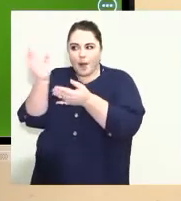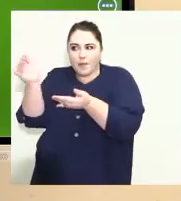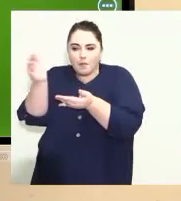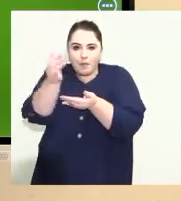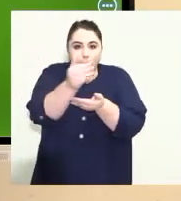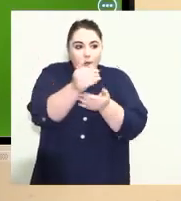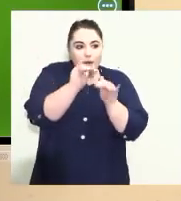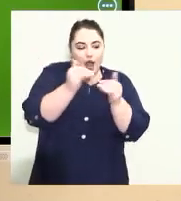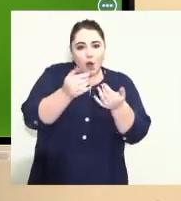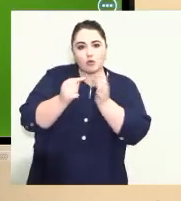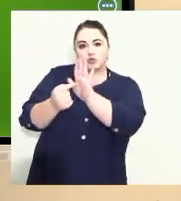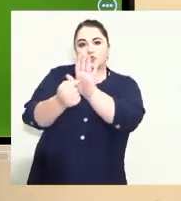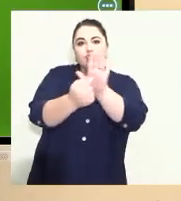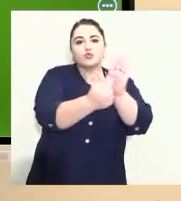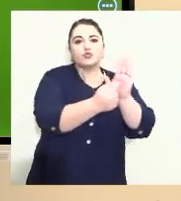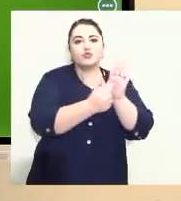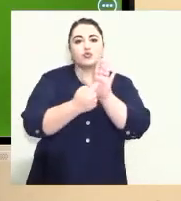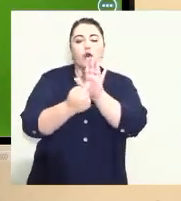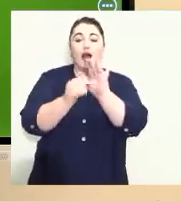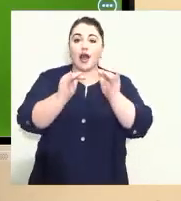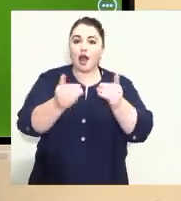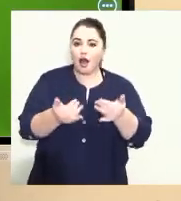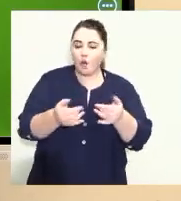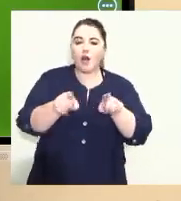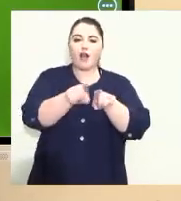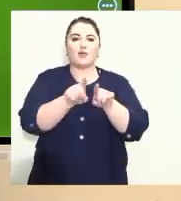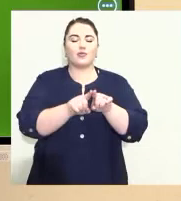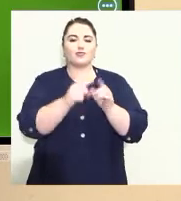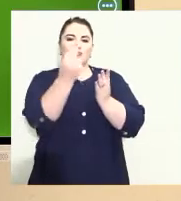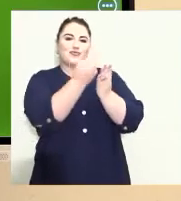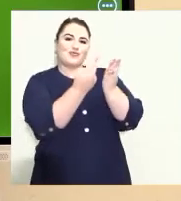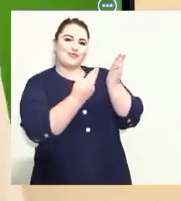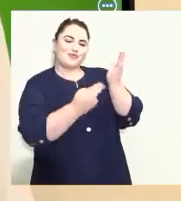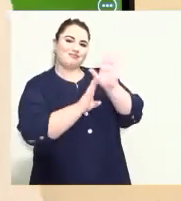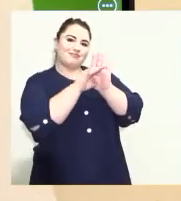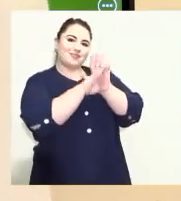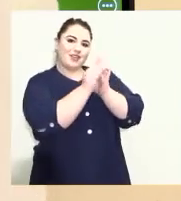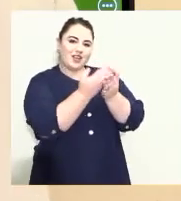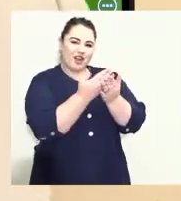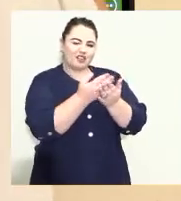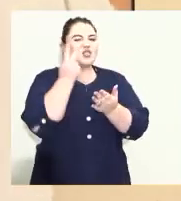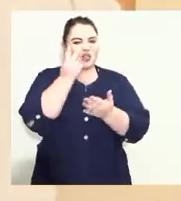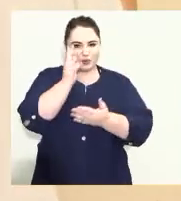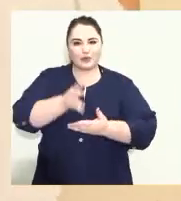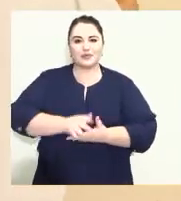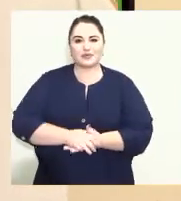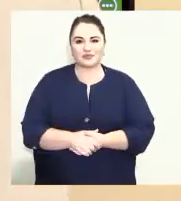of data and how to present it, and then drawing graphs. Let's have a look at that.